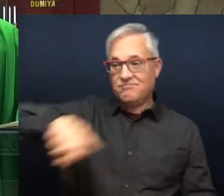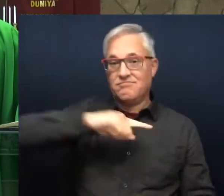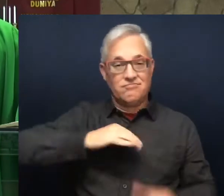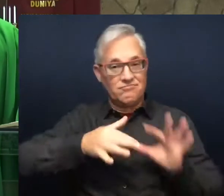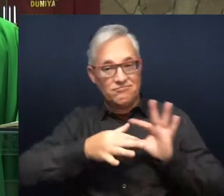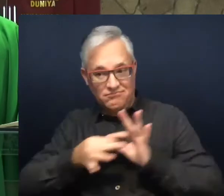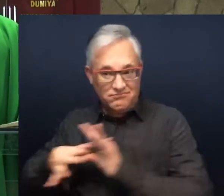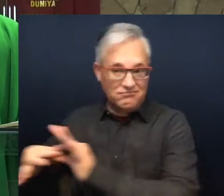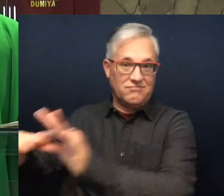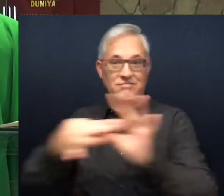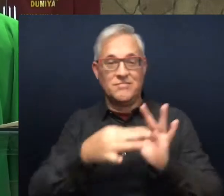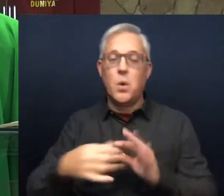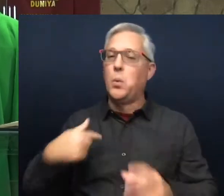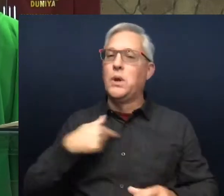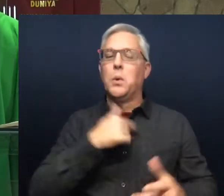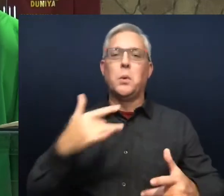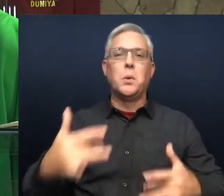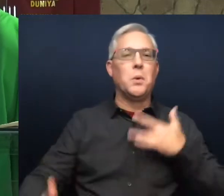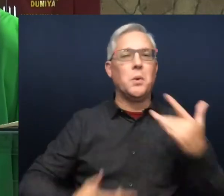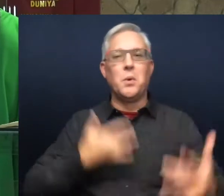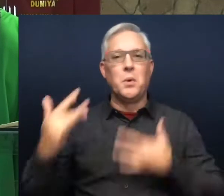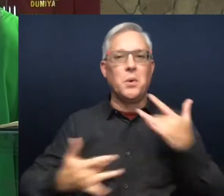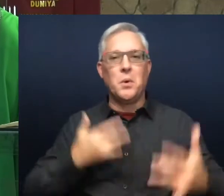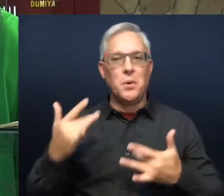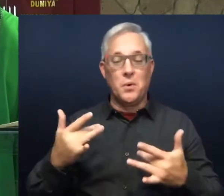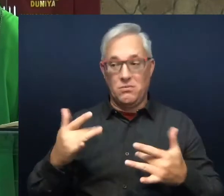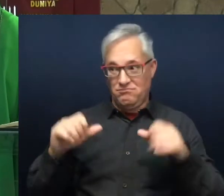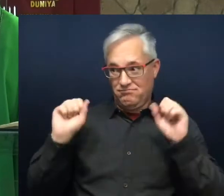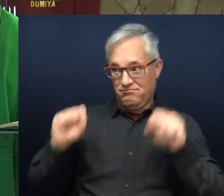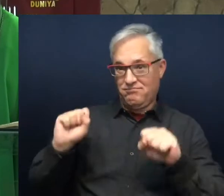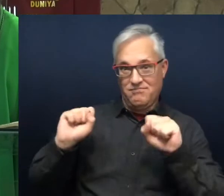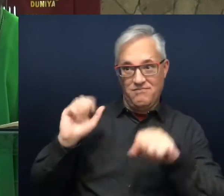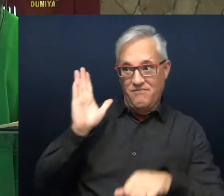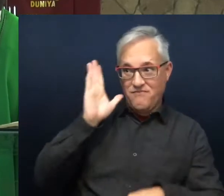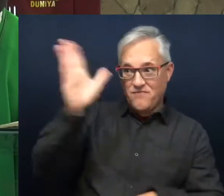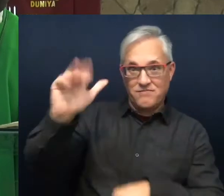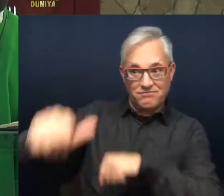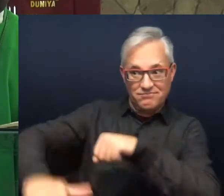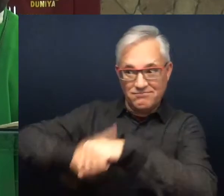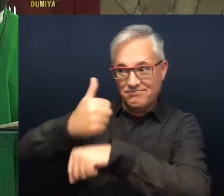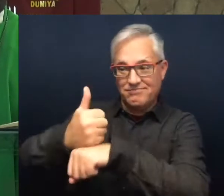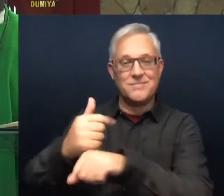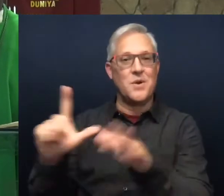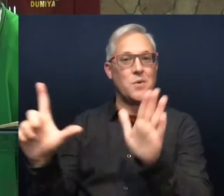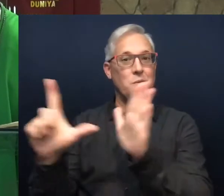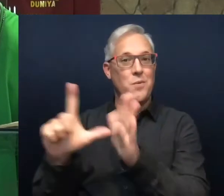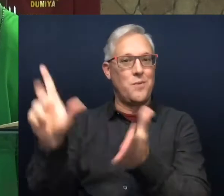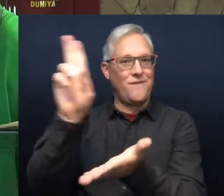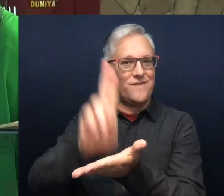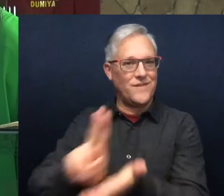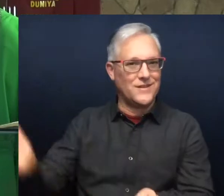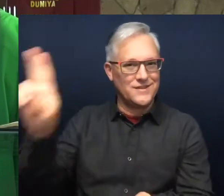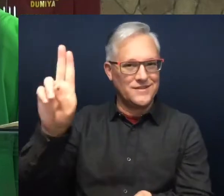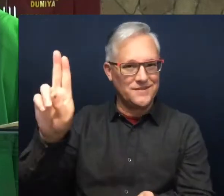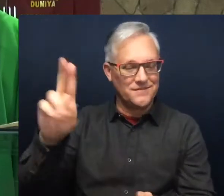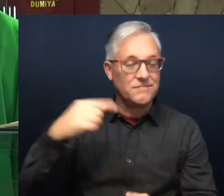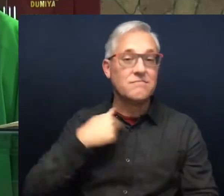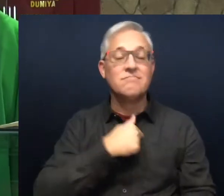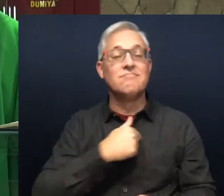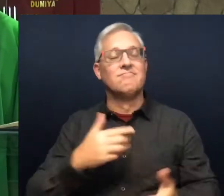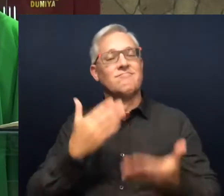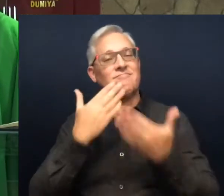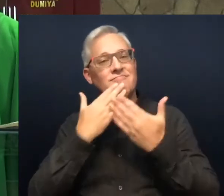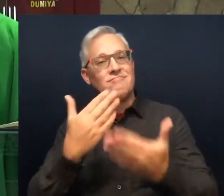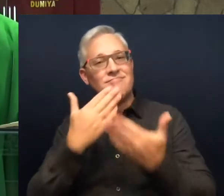we are greatly excited about the possibility to set up a Lutheran University, and we are so grateful that